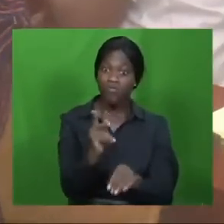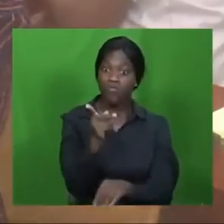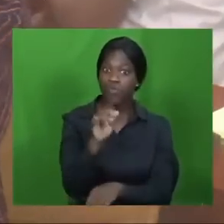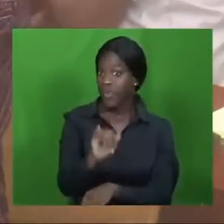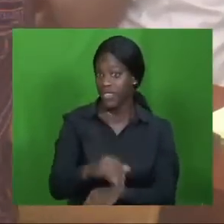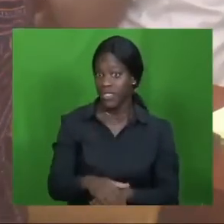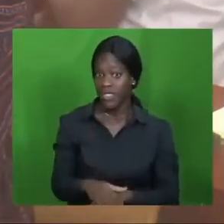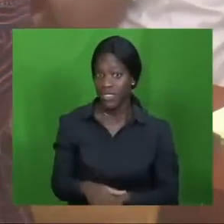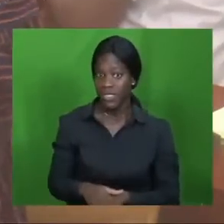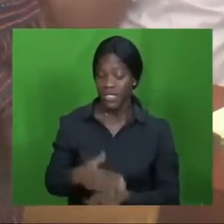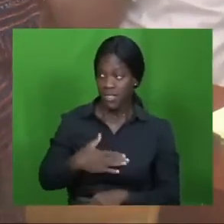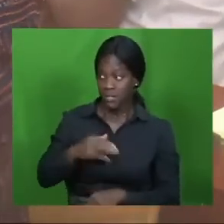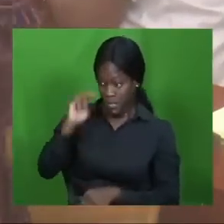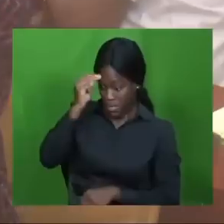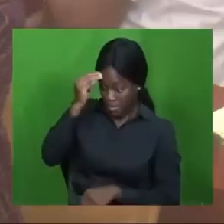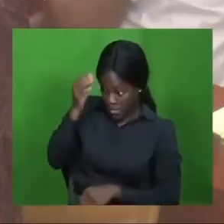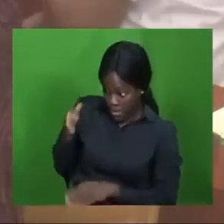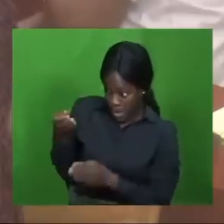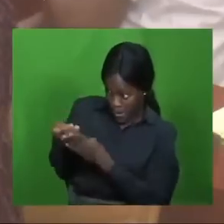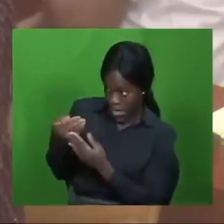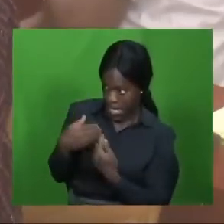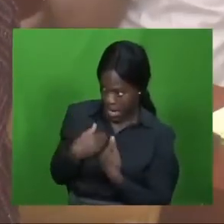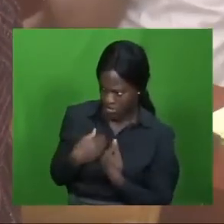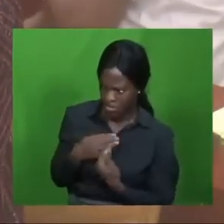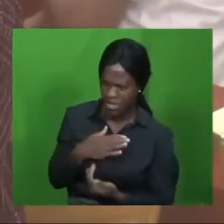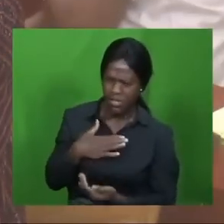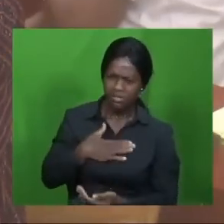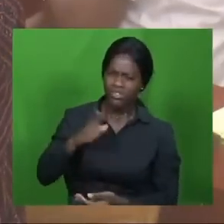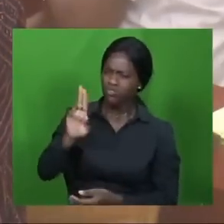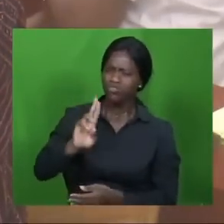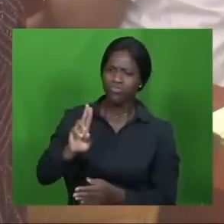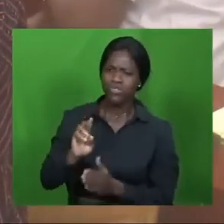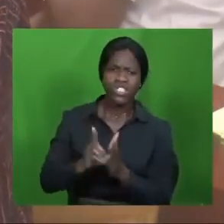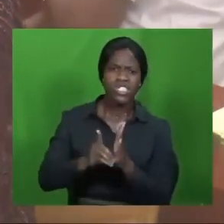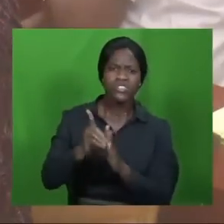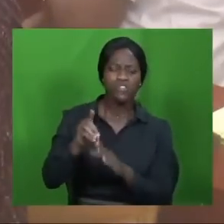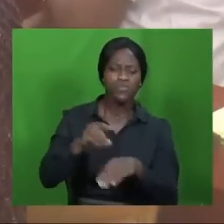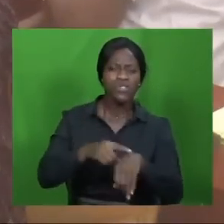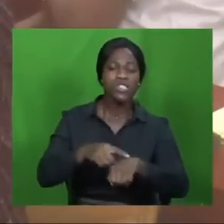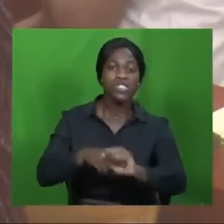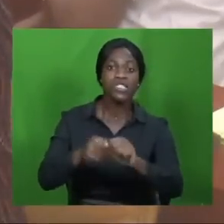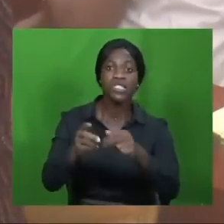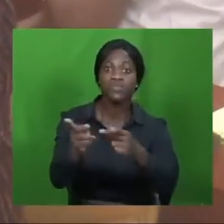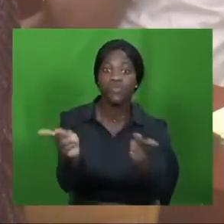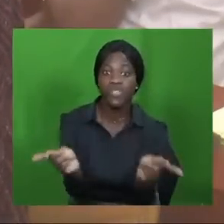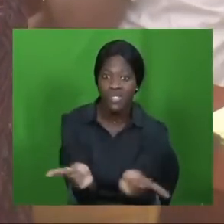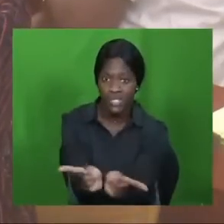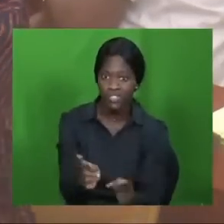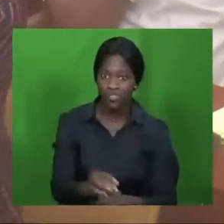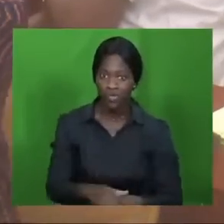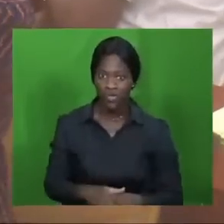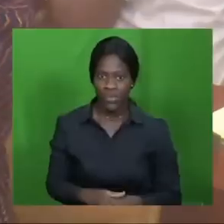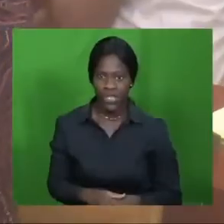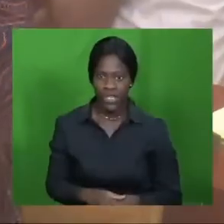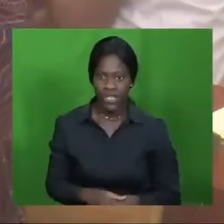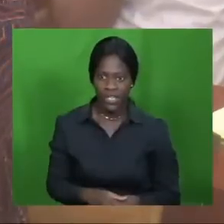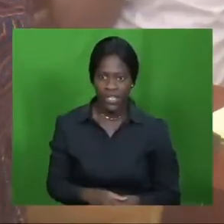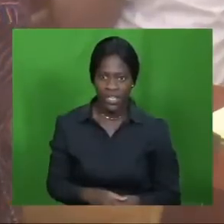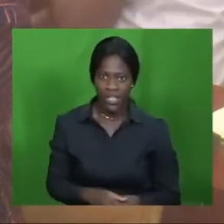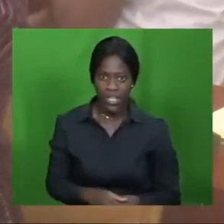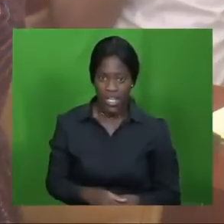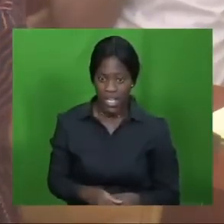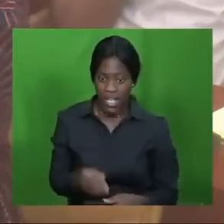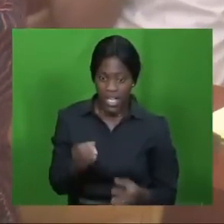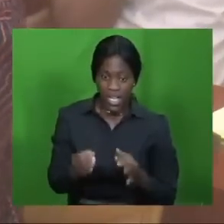we have had from the World Cup, use that to develop the stadium. Use that money to develop the stadium. And let every region, at least the